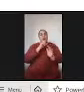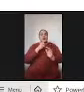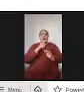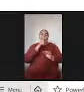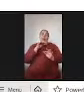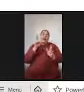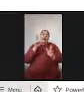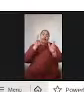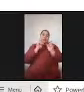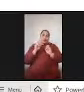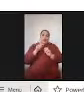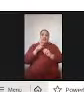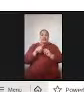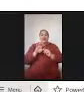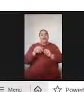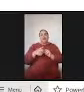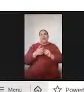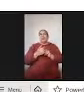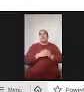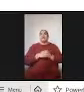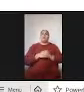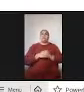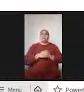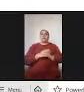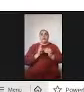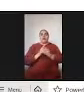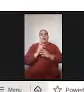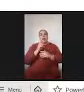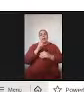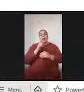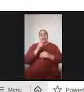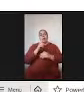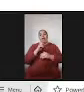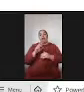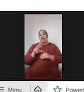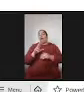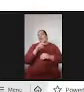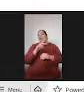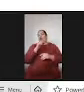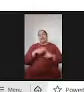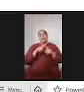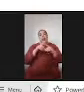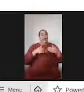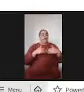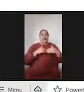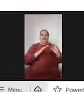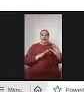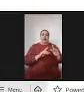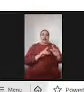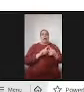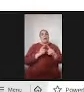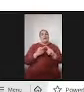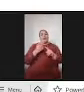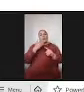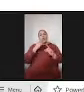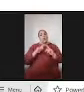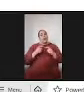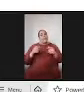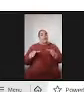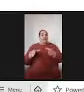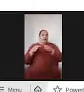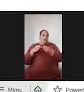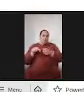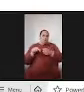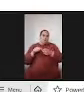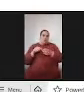hearings is Honourable Lekker, not determined by the administration, but rather by the committee of